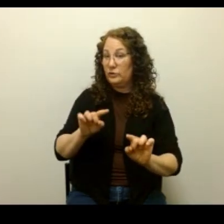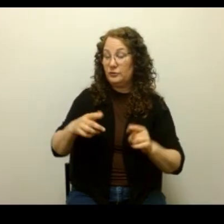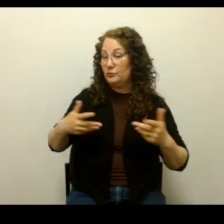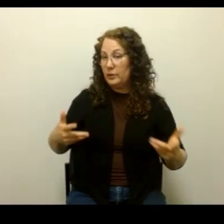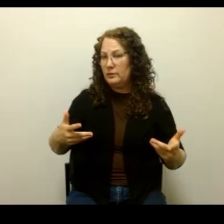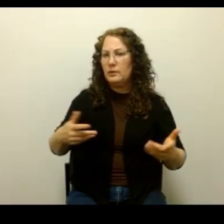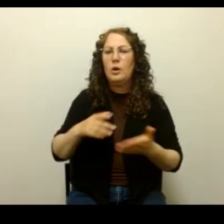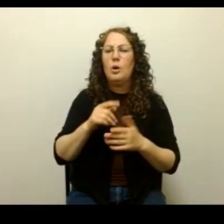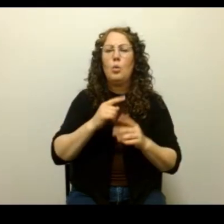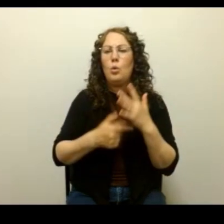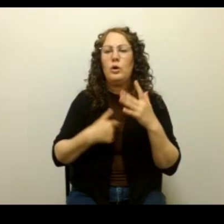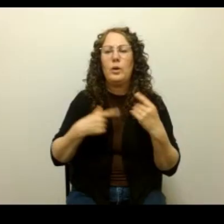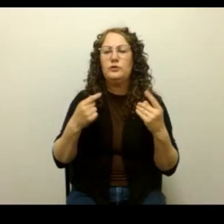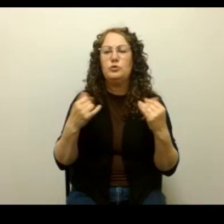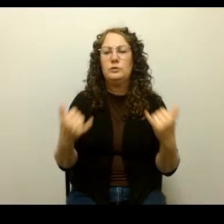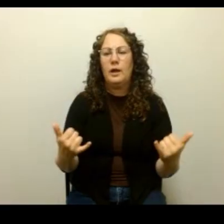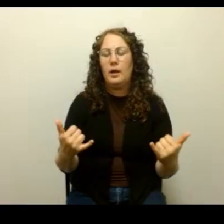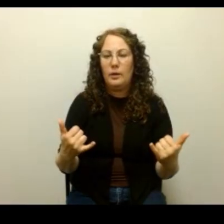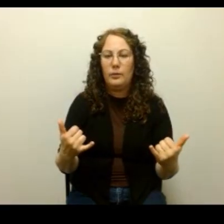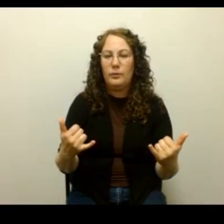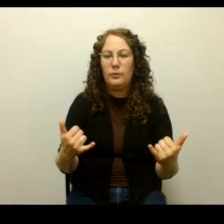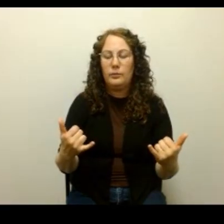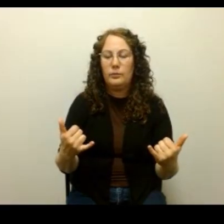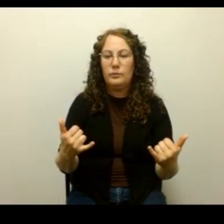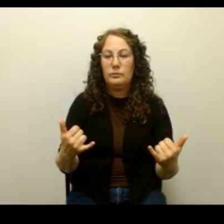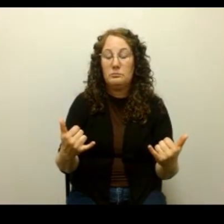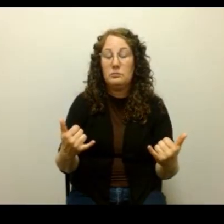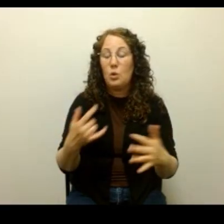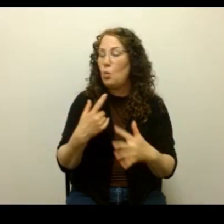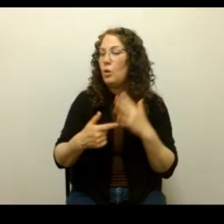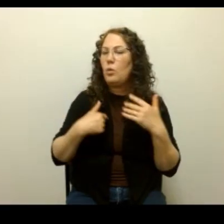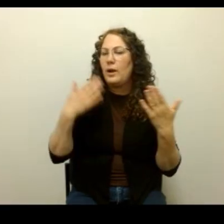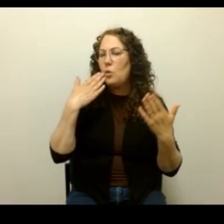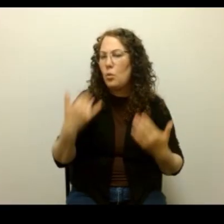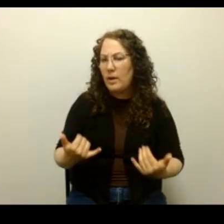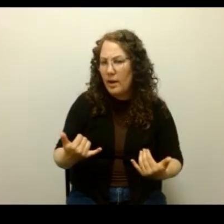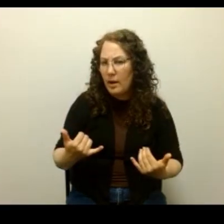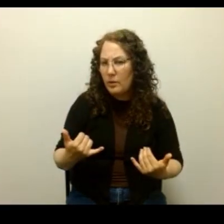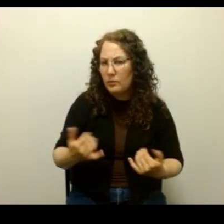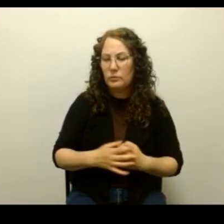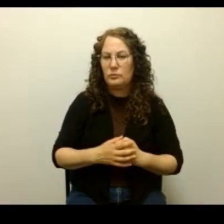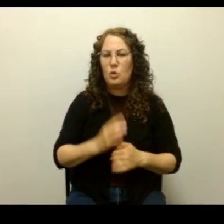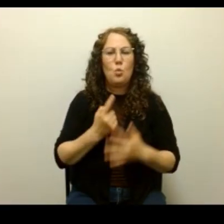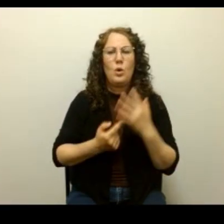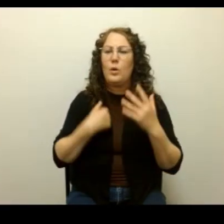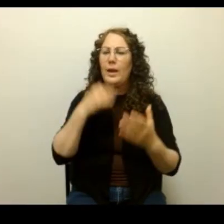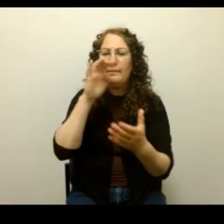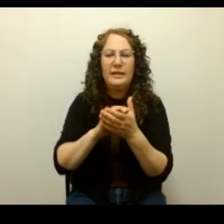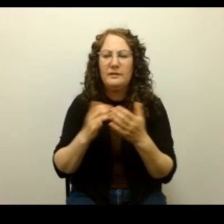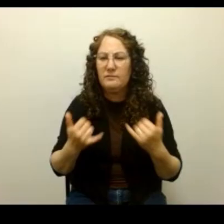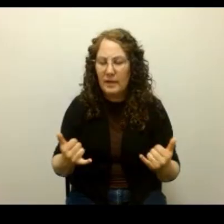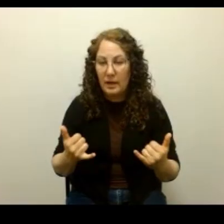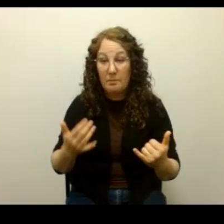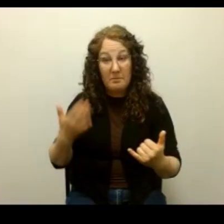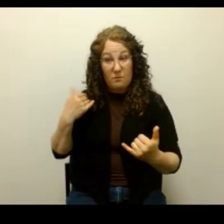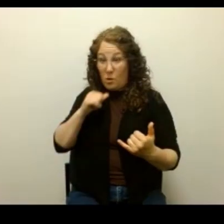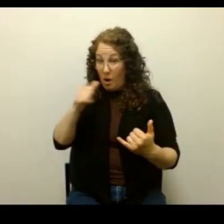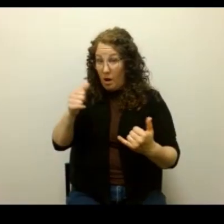what do I do now? What do I know now? What do I believe now that I hadn't